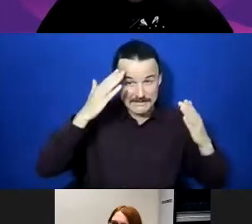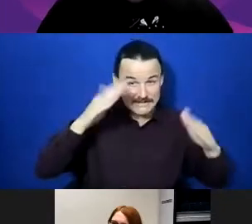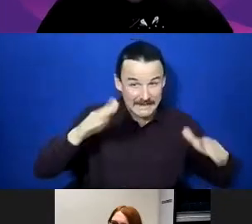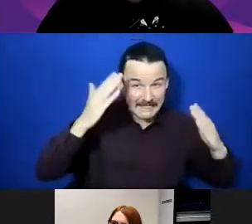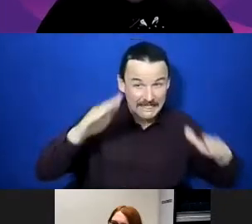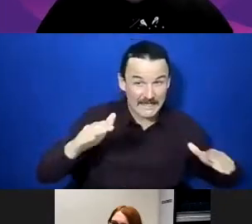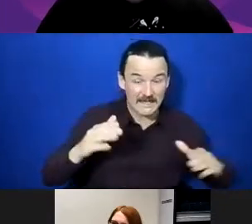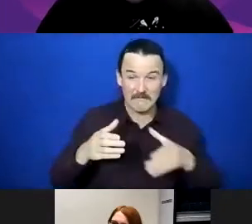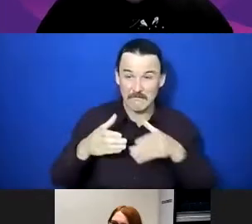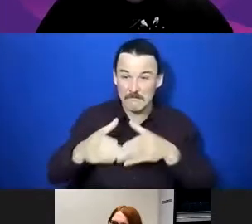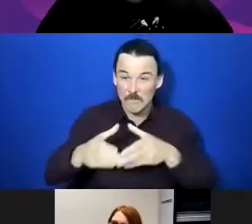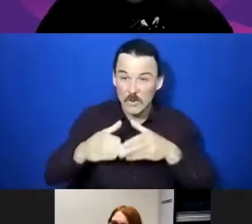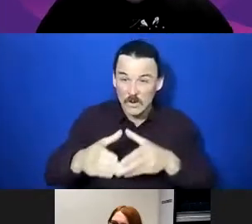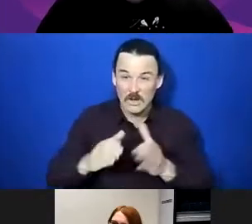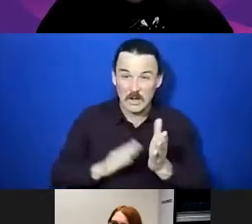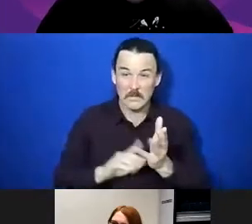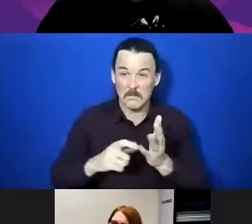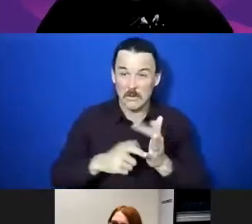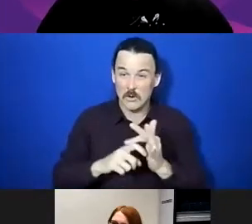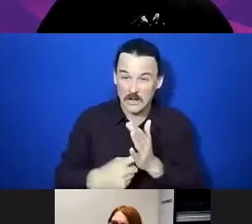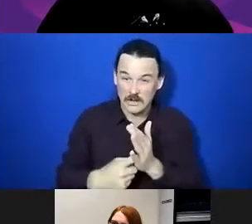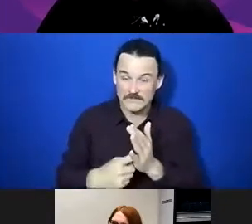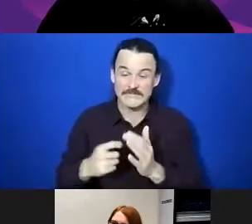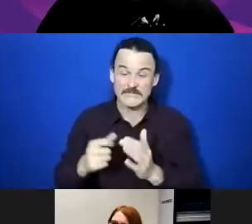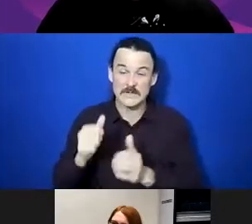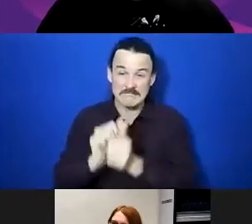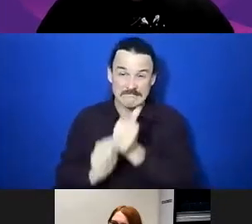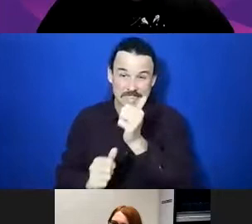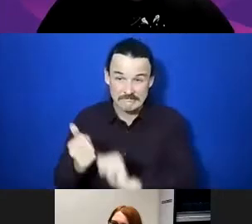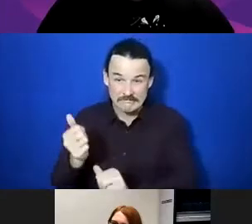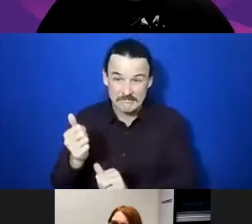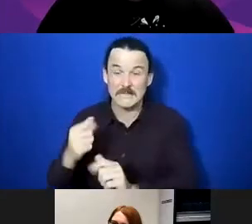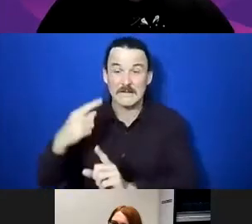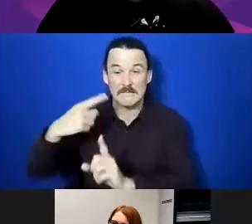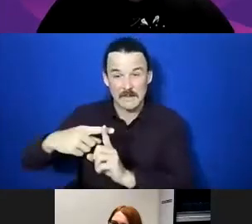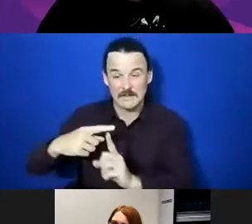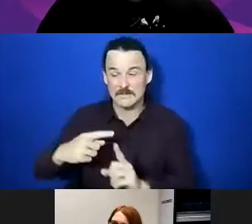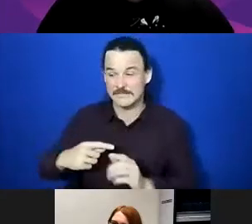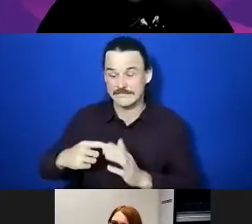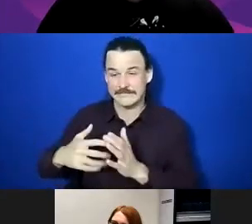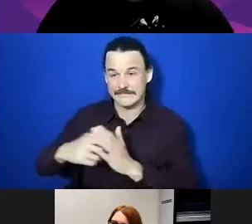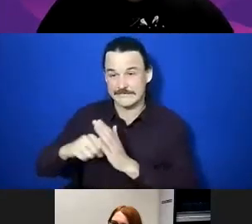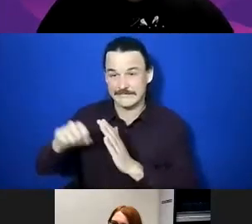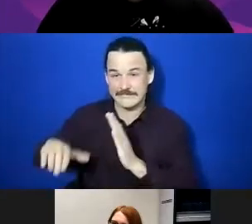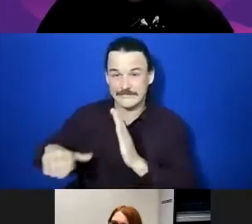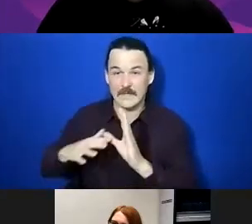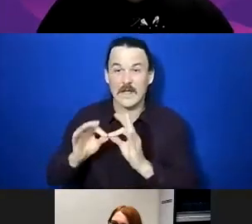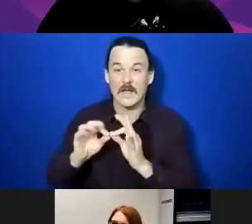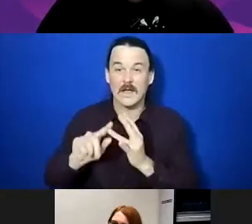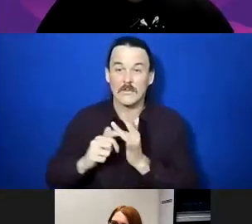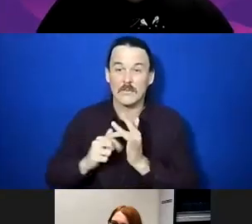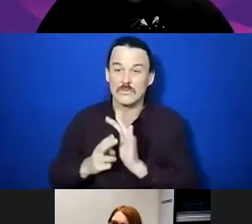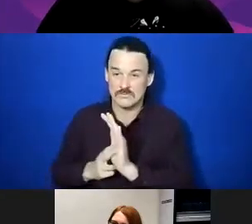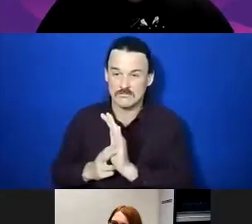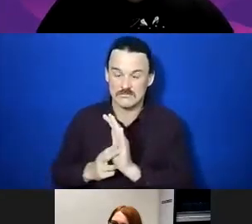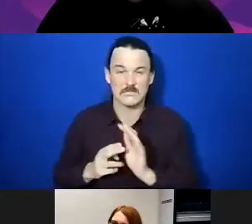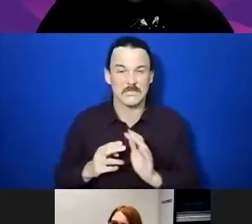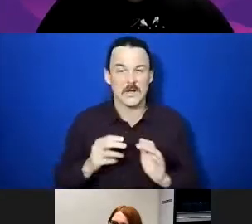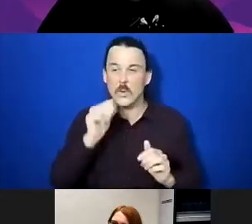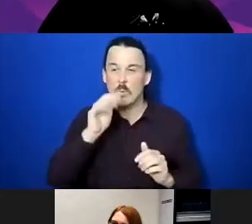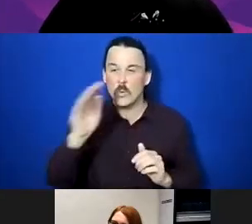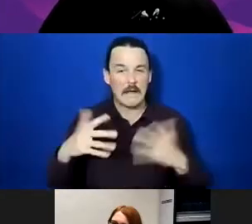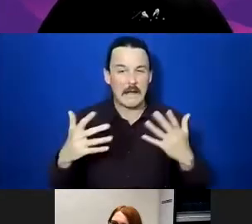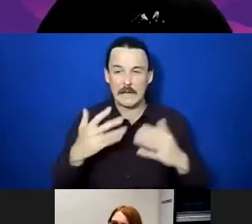murder, suicide, and abortion. In my PowerPoint, there will be no graphic imagery accompanying the case